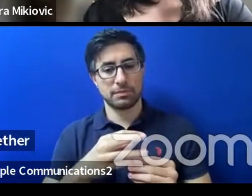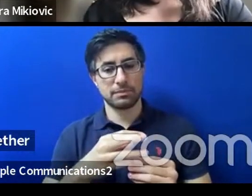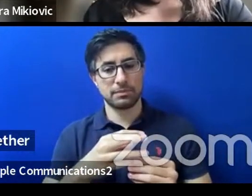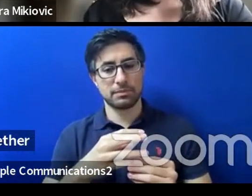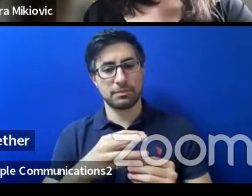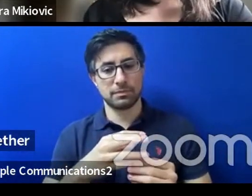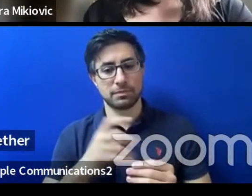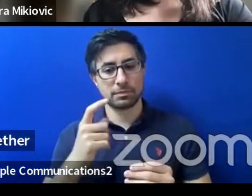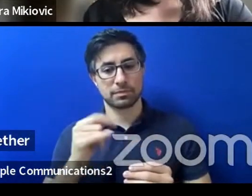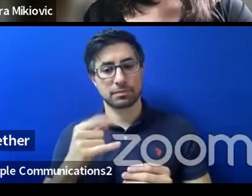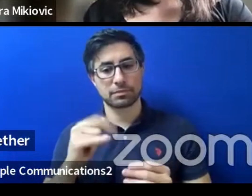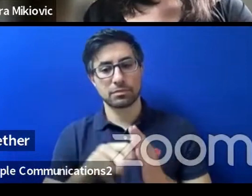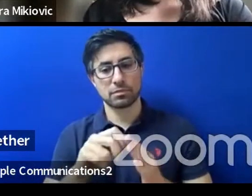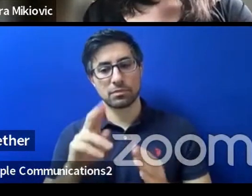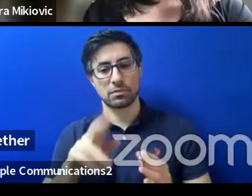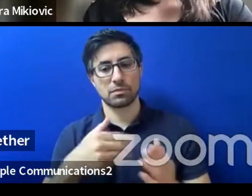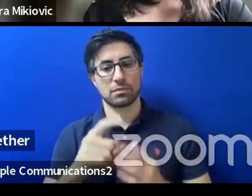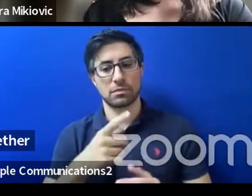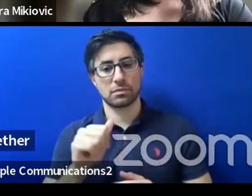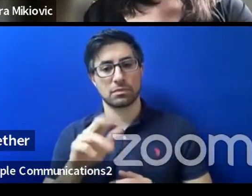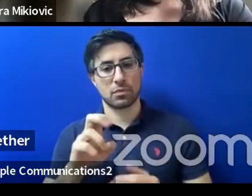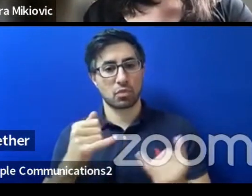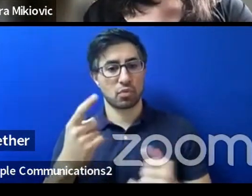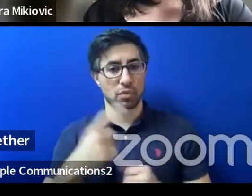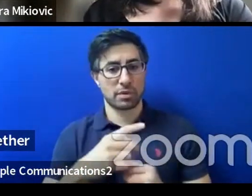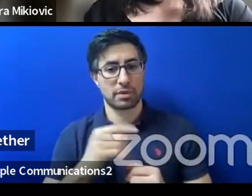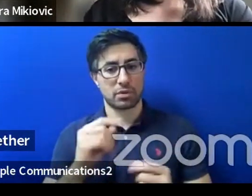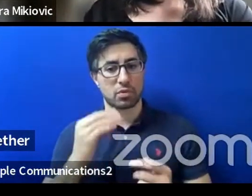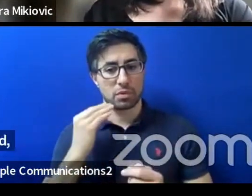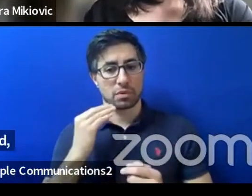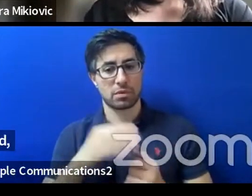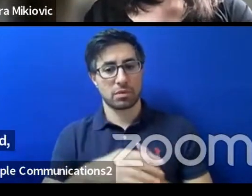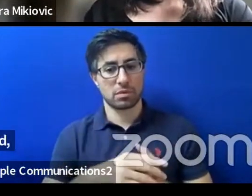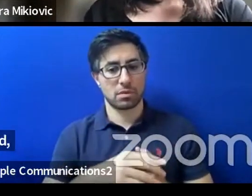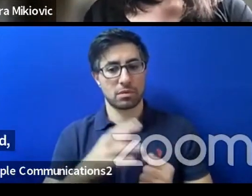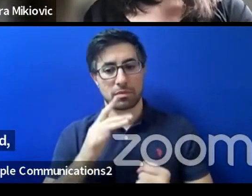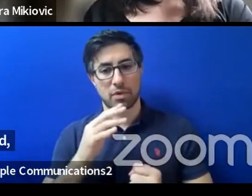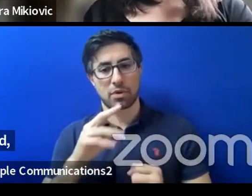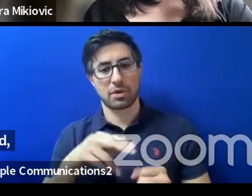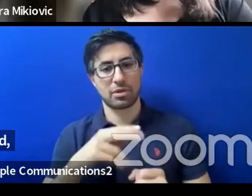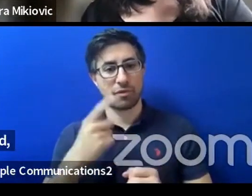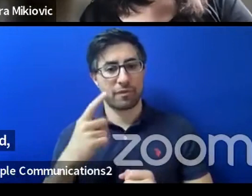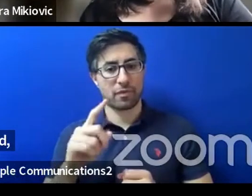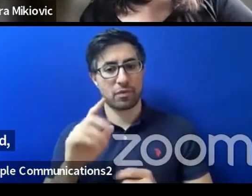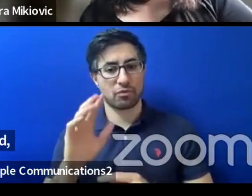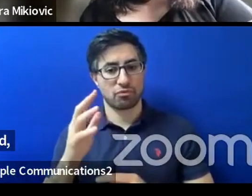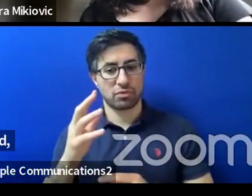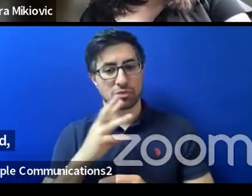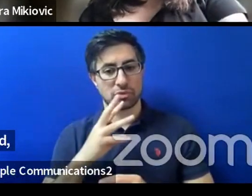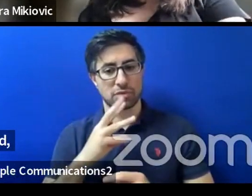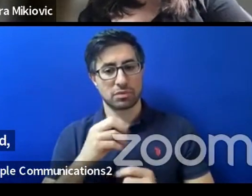wrote history to get to where we are today. And to acknowledge Mother Nature for the trees,